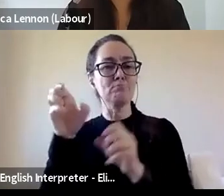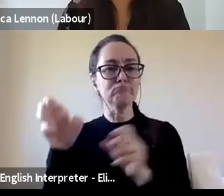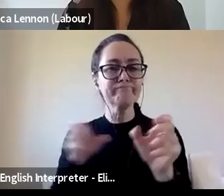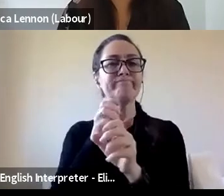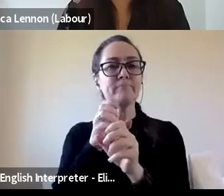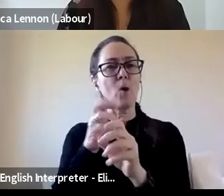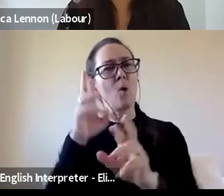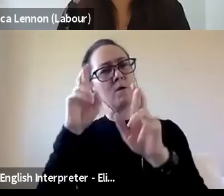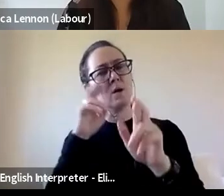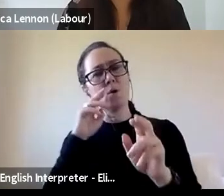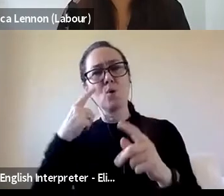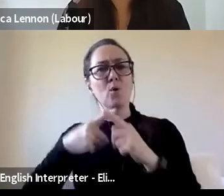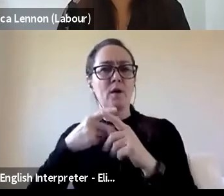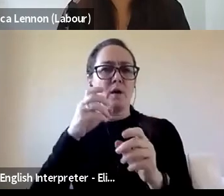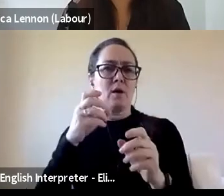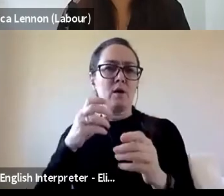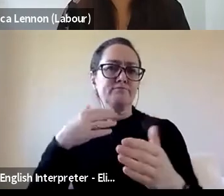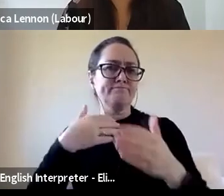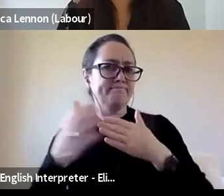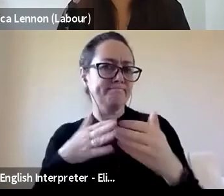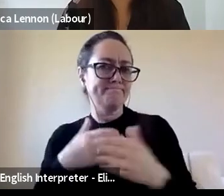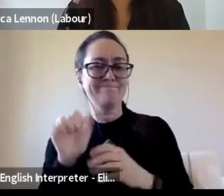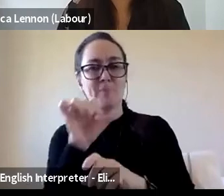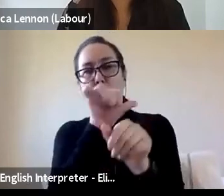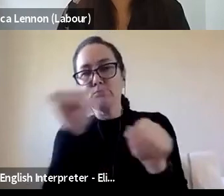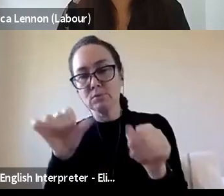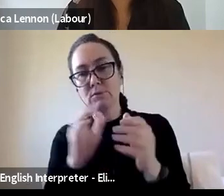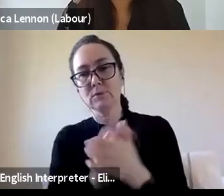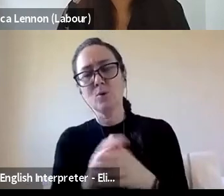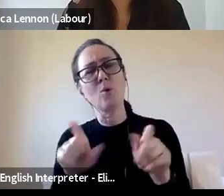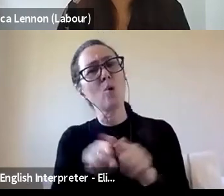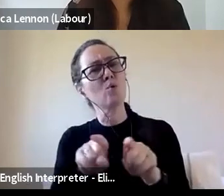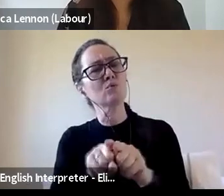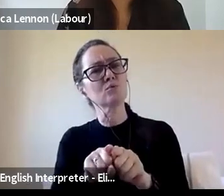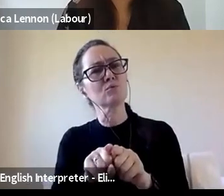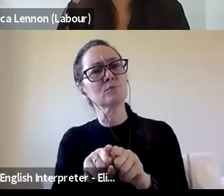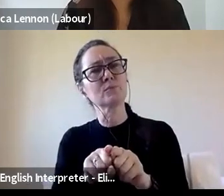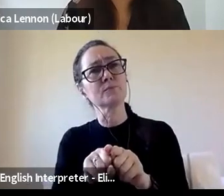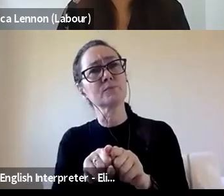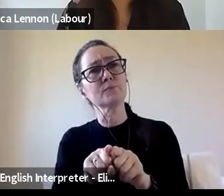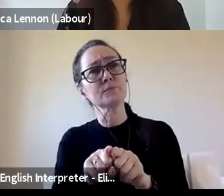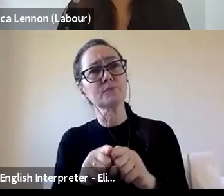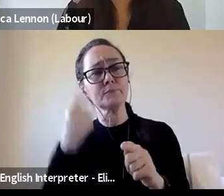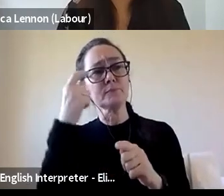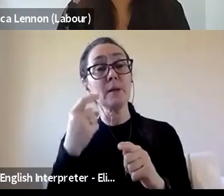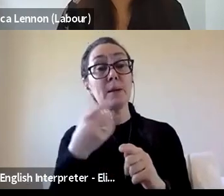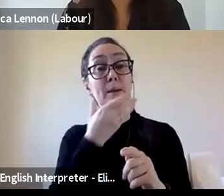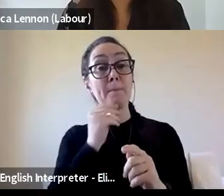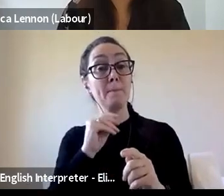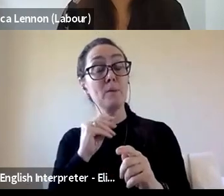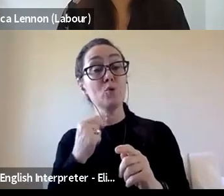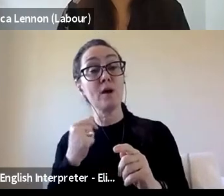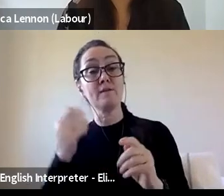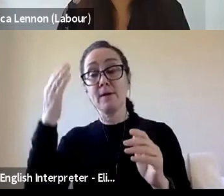possible. An issue that has been raised with me a number of times is that there are many, not just people with mental illness, but all type of